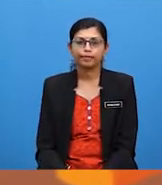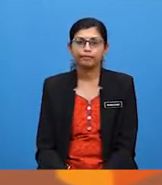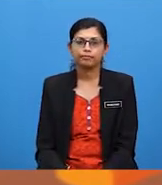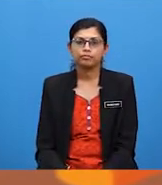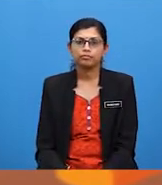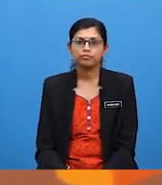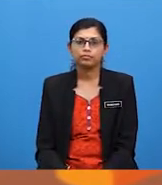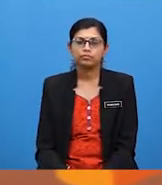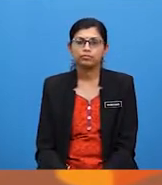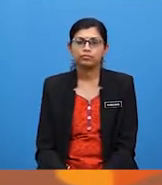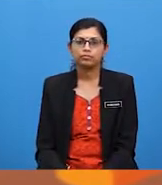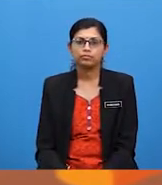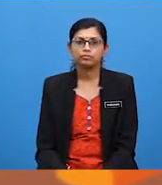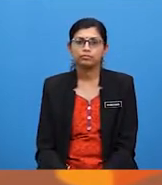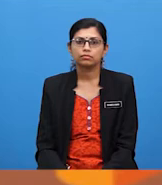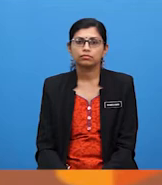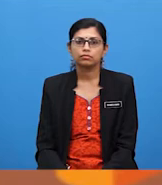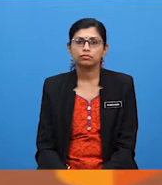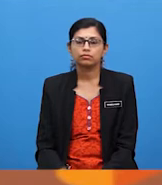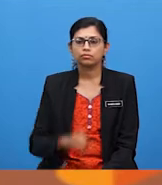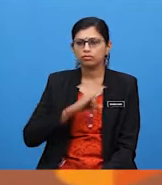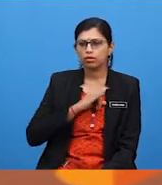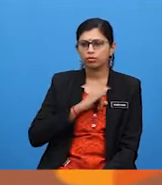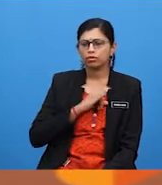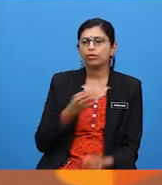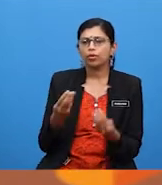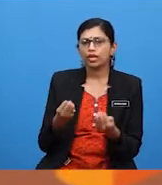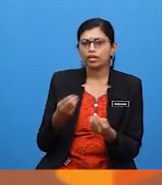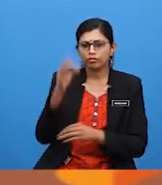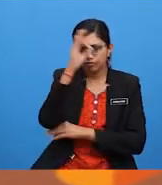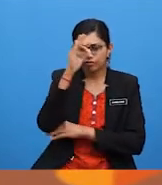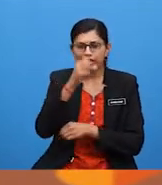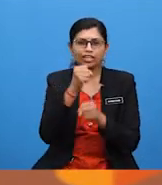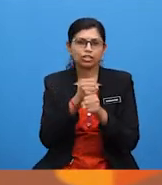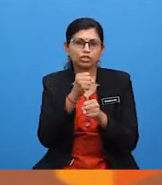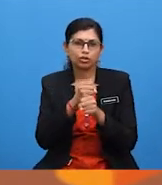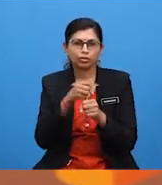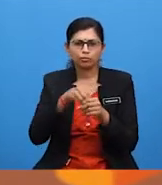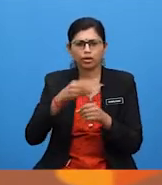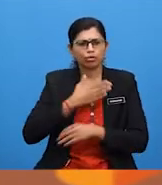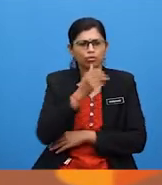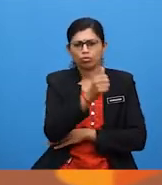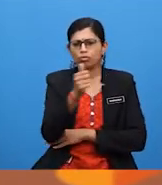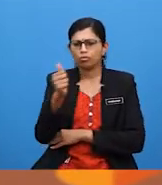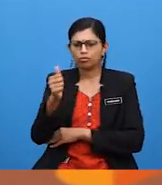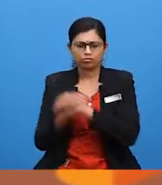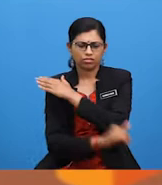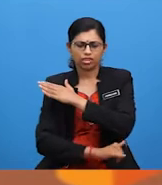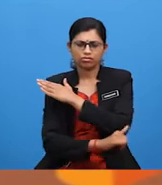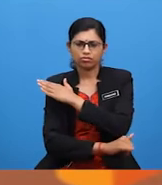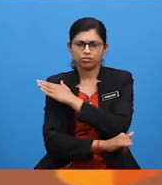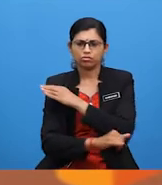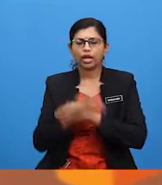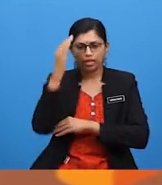I would rather find a job in my own country as I wouldn't face any language barrier.